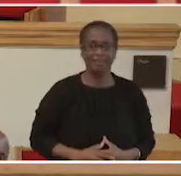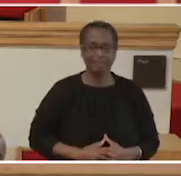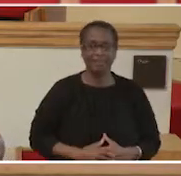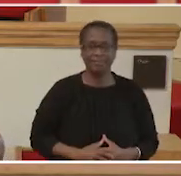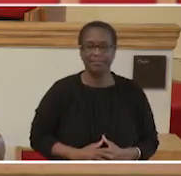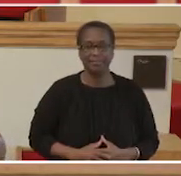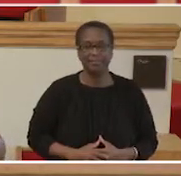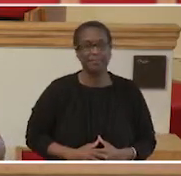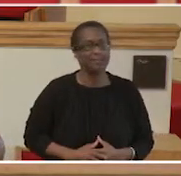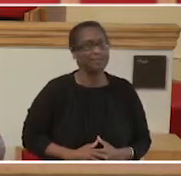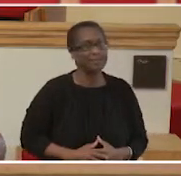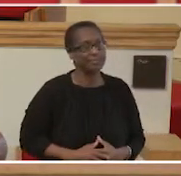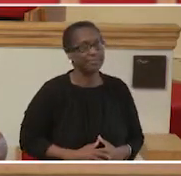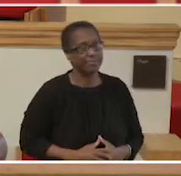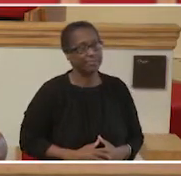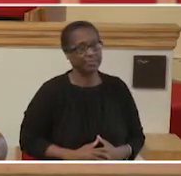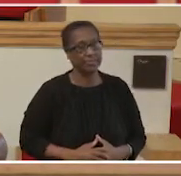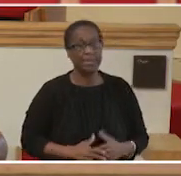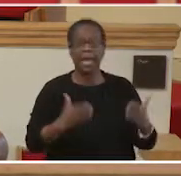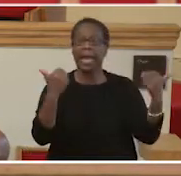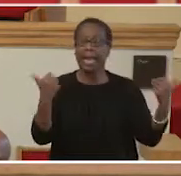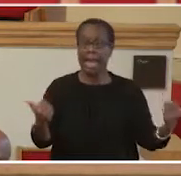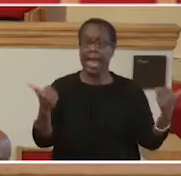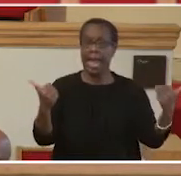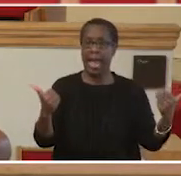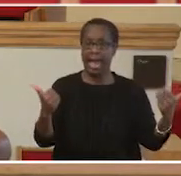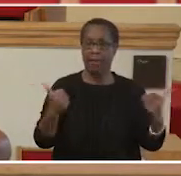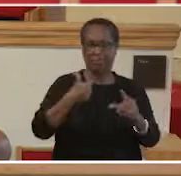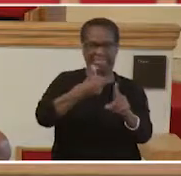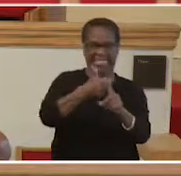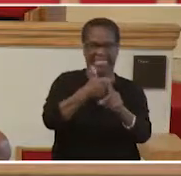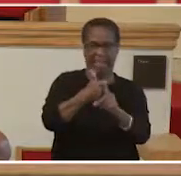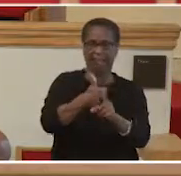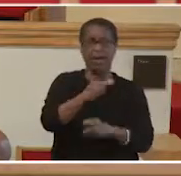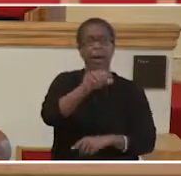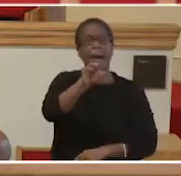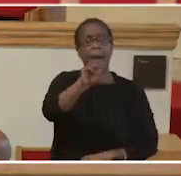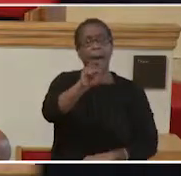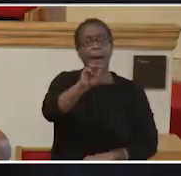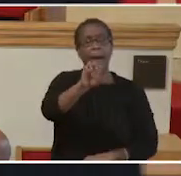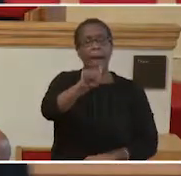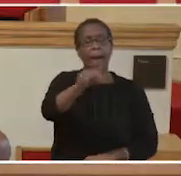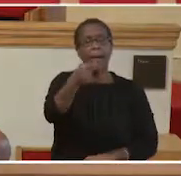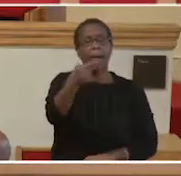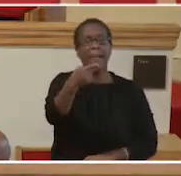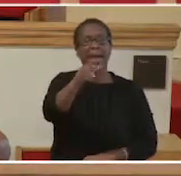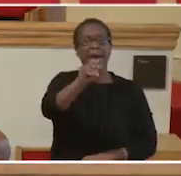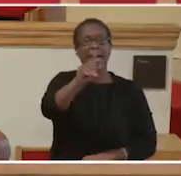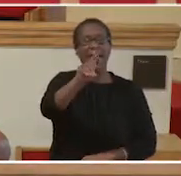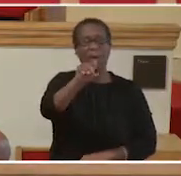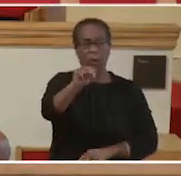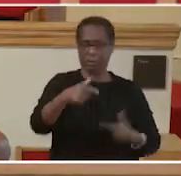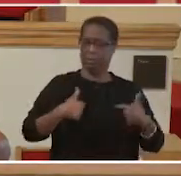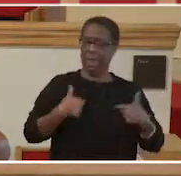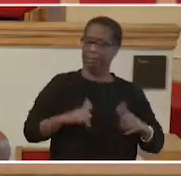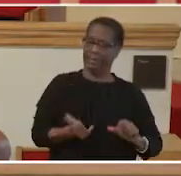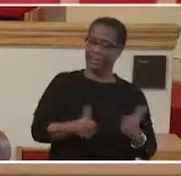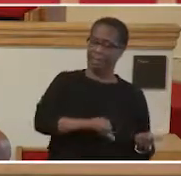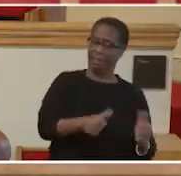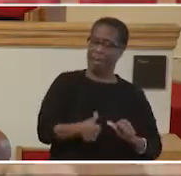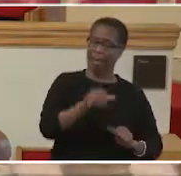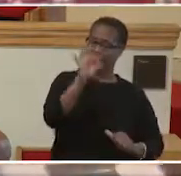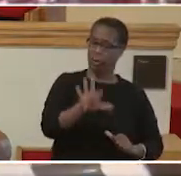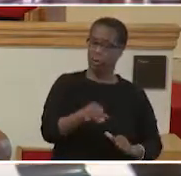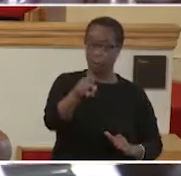Amen. Now, he is now a Methodist, I believe, but I'm still a Baptist preacher, so